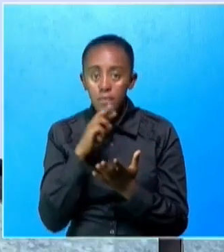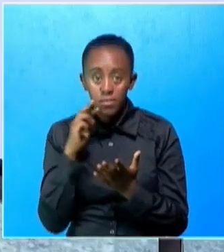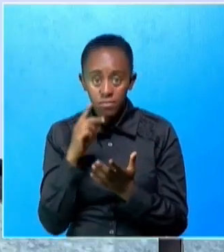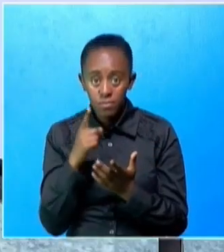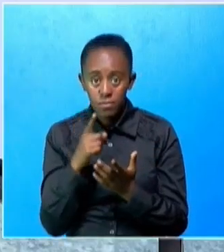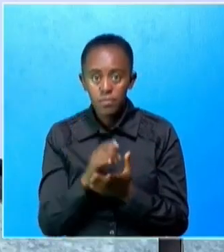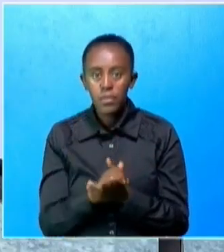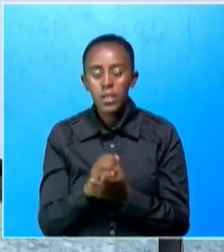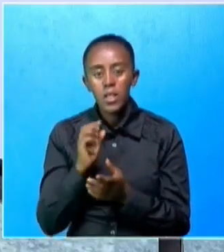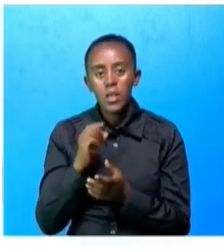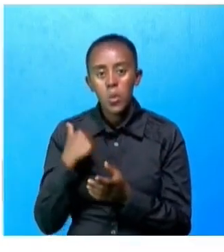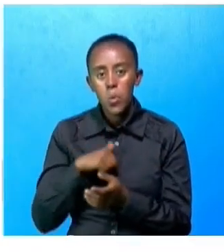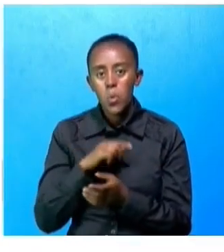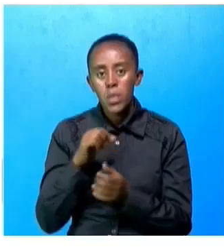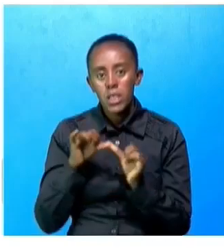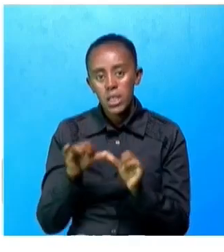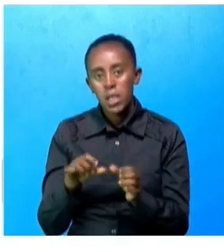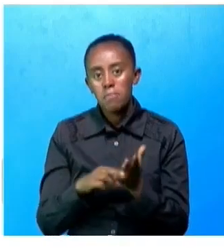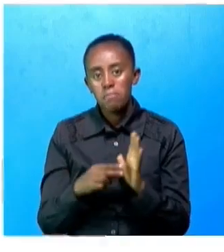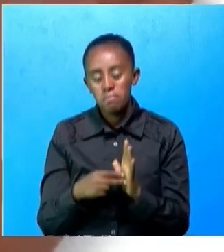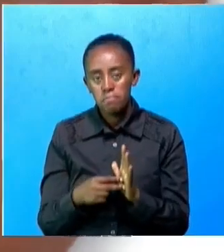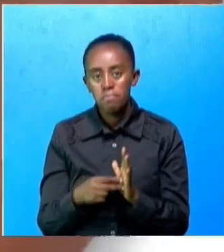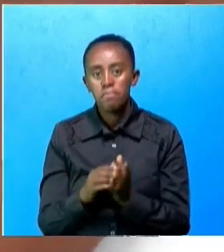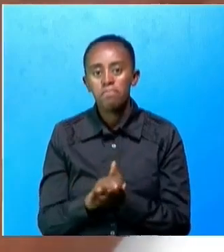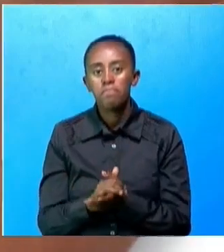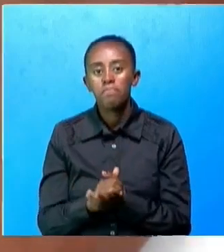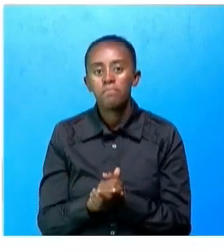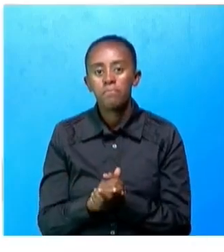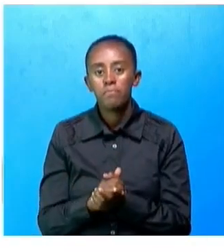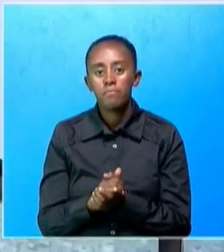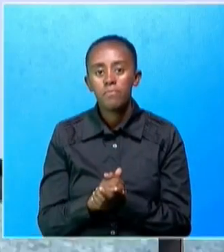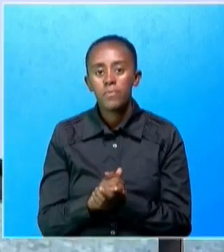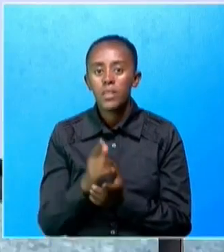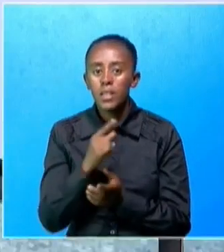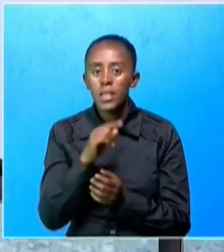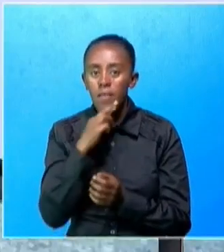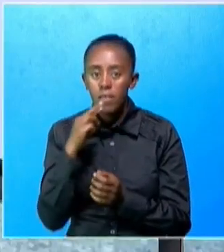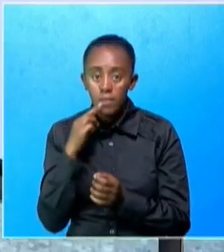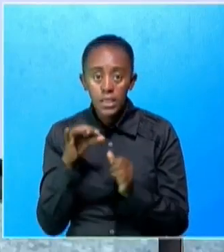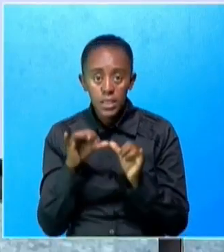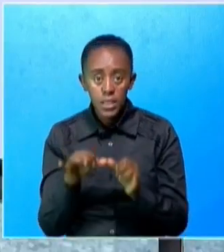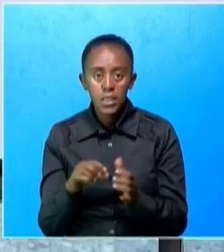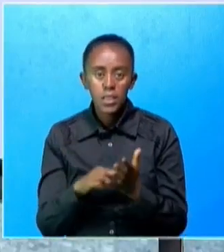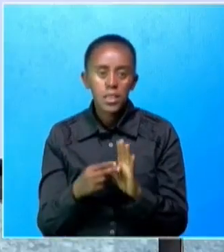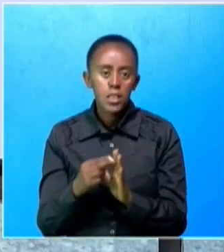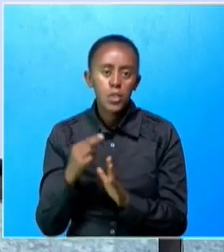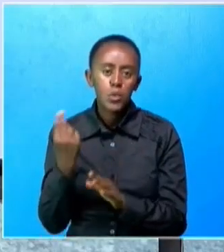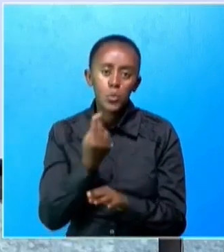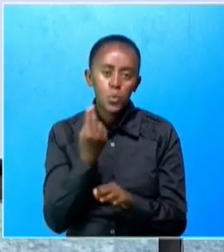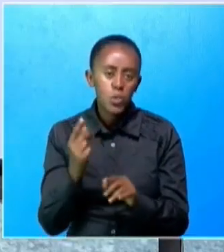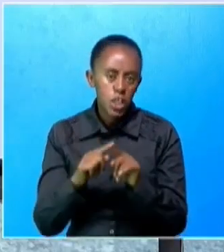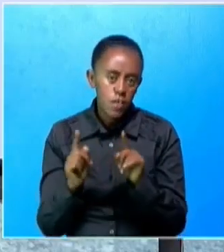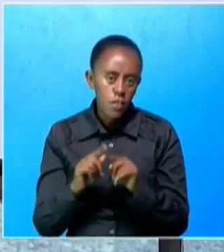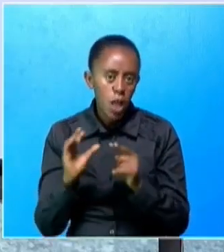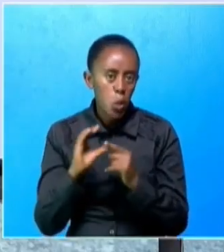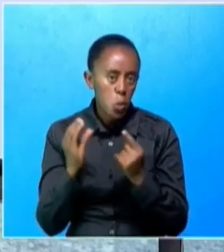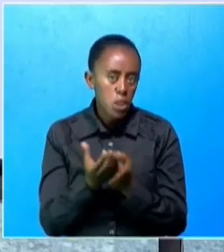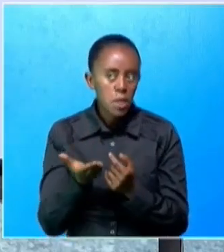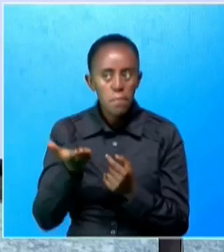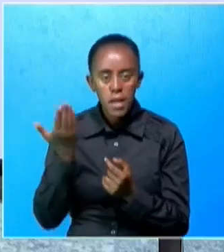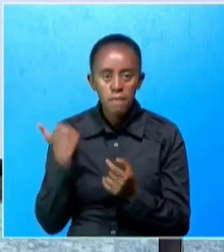me? And will stay is still now here. Yes, the verb stay is used in different contexts in the previous